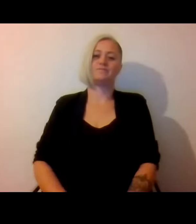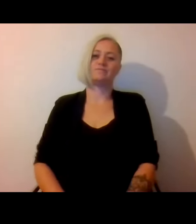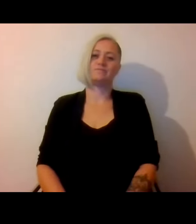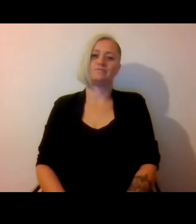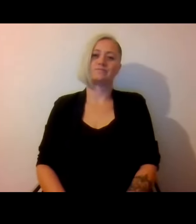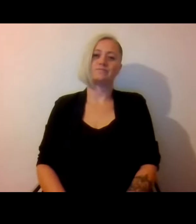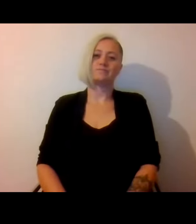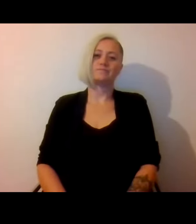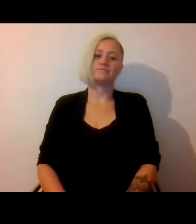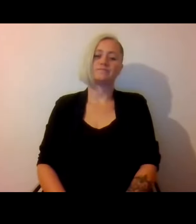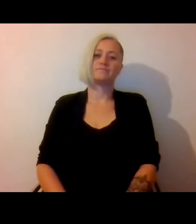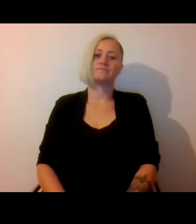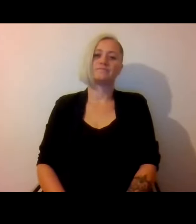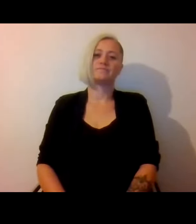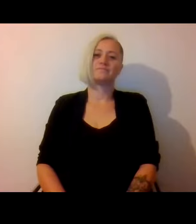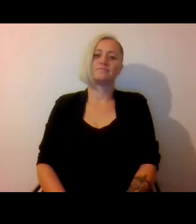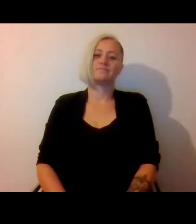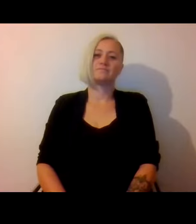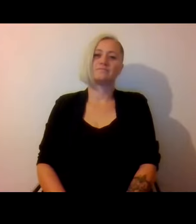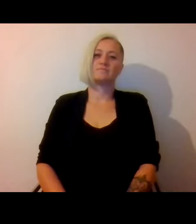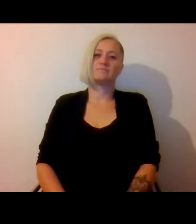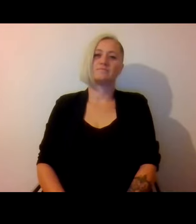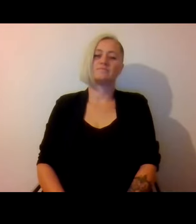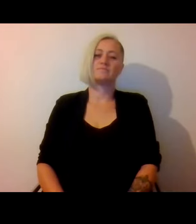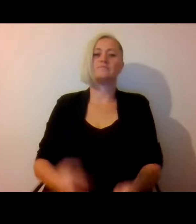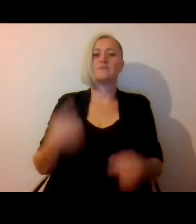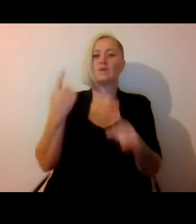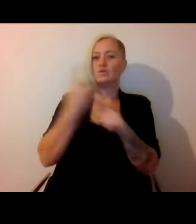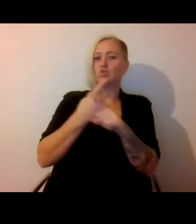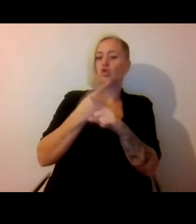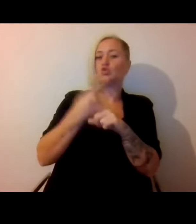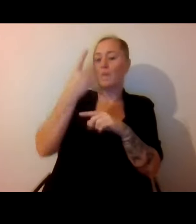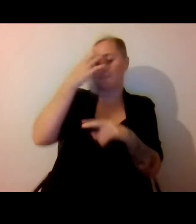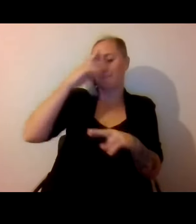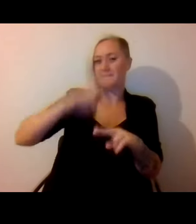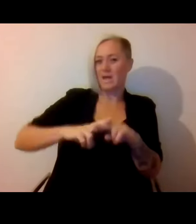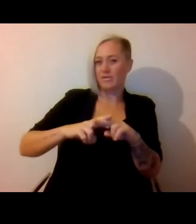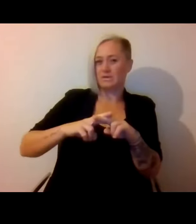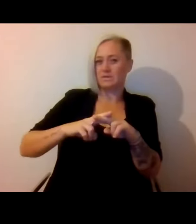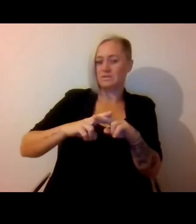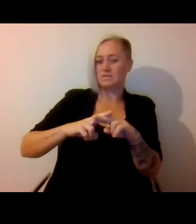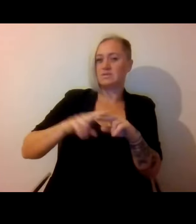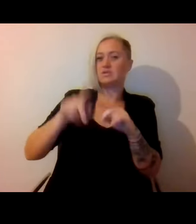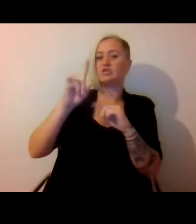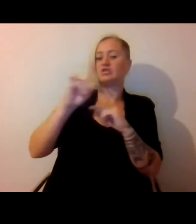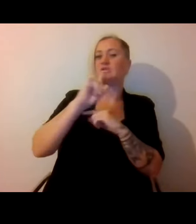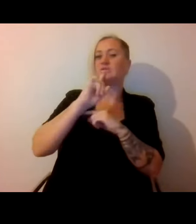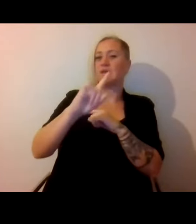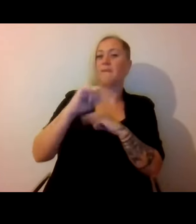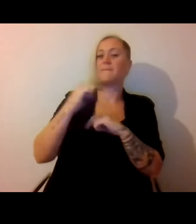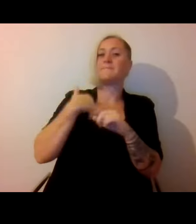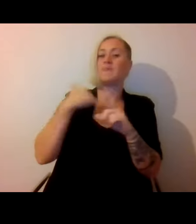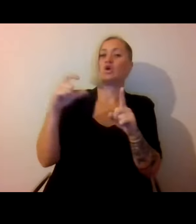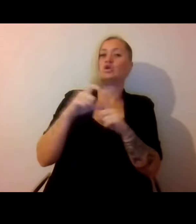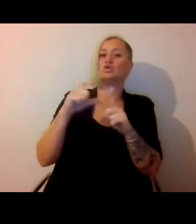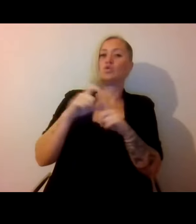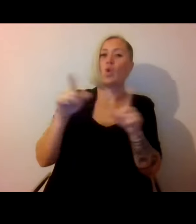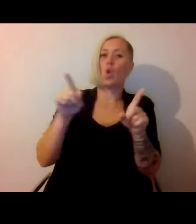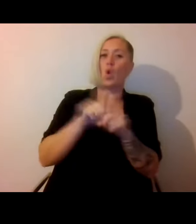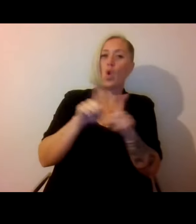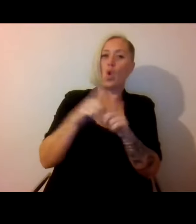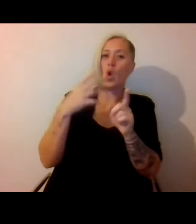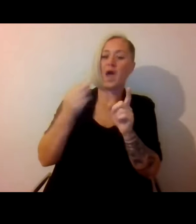And I was talking to one parent. She said, my daughter also has so many